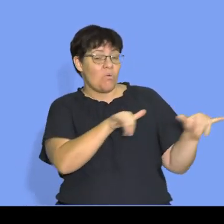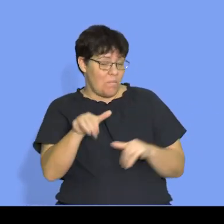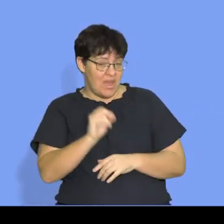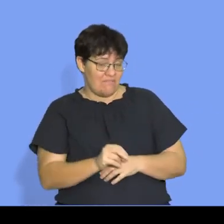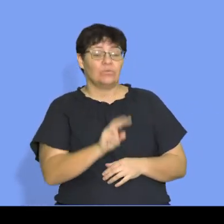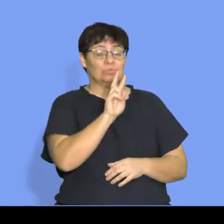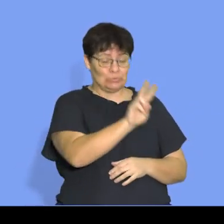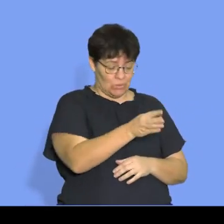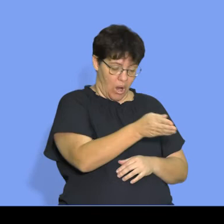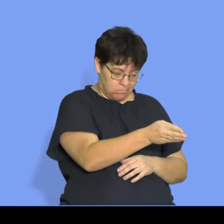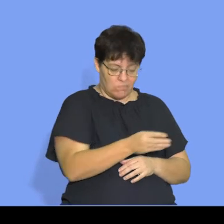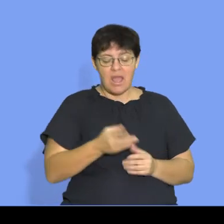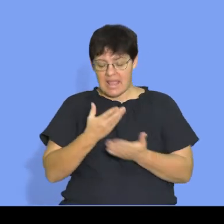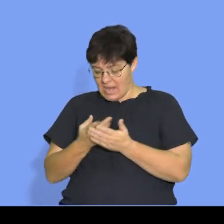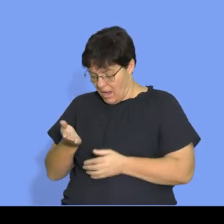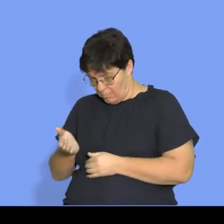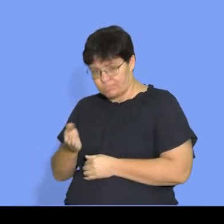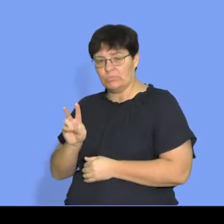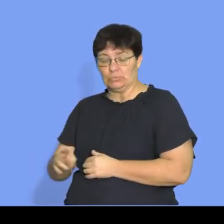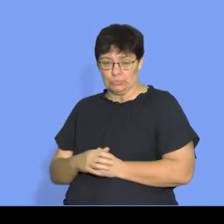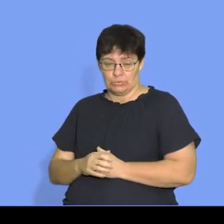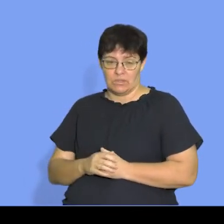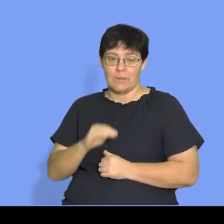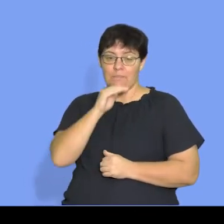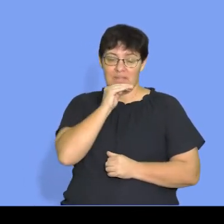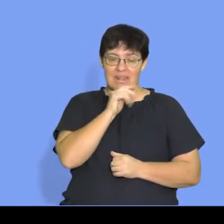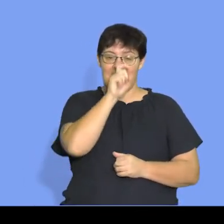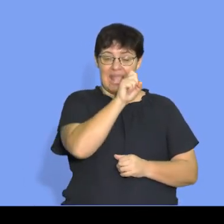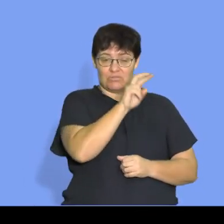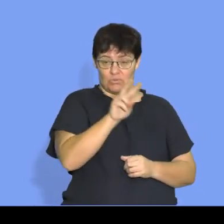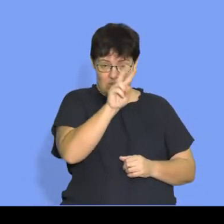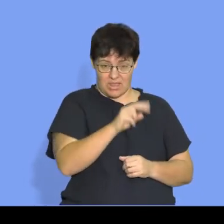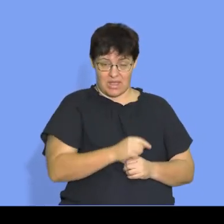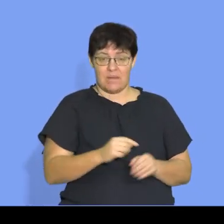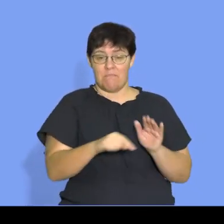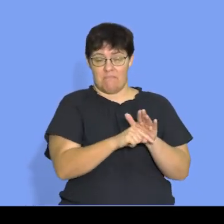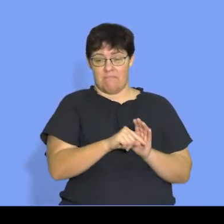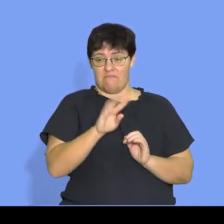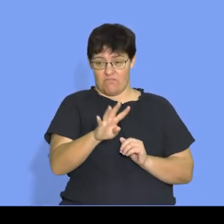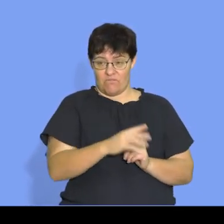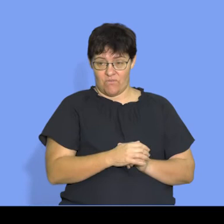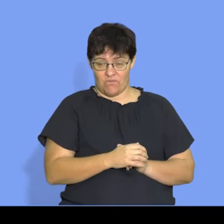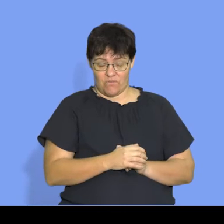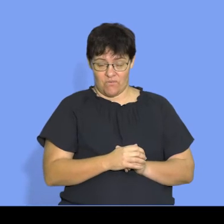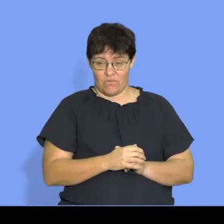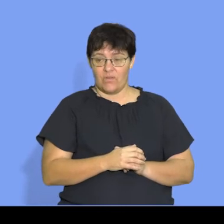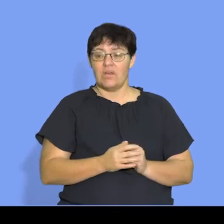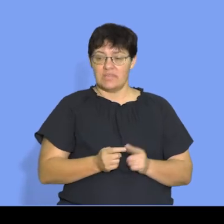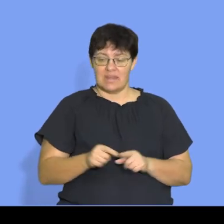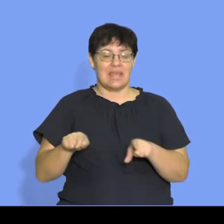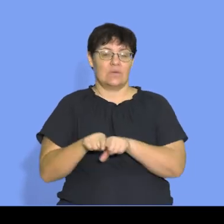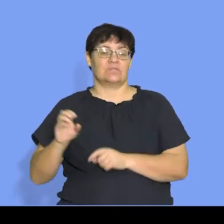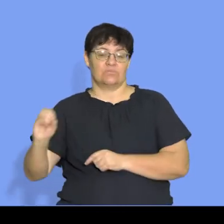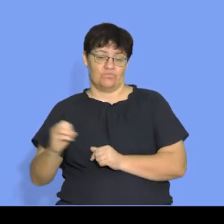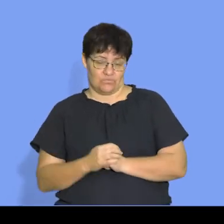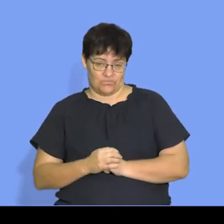2, which will then give me x squared minus 4, you see? And then this becomes equal to 0.